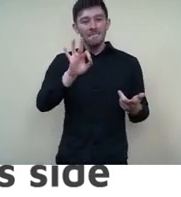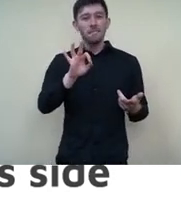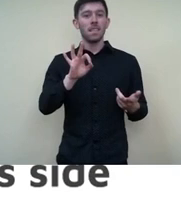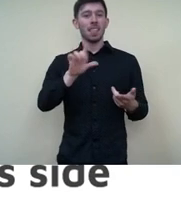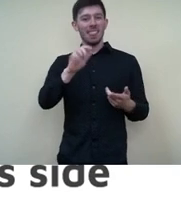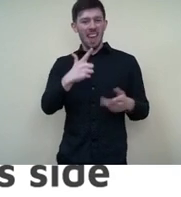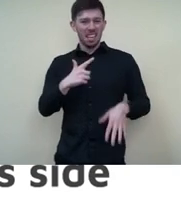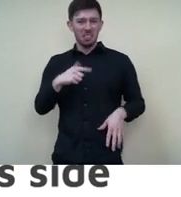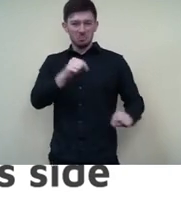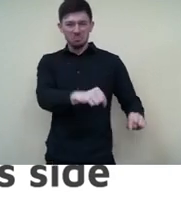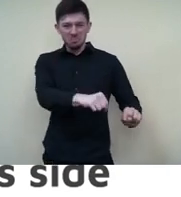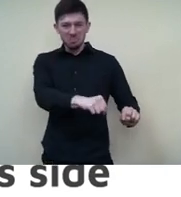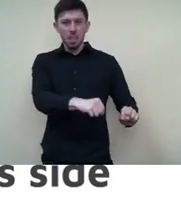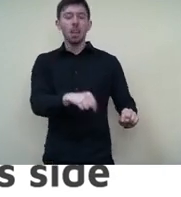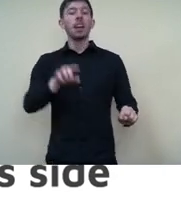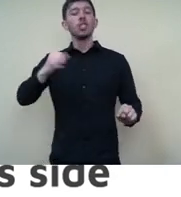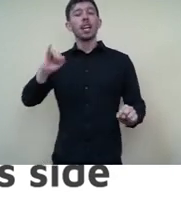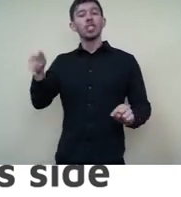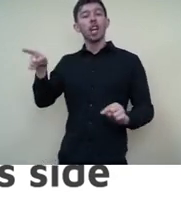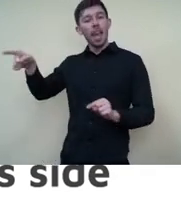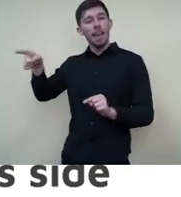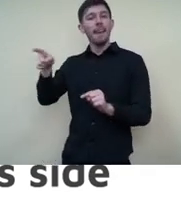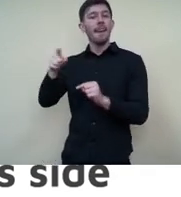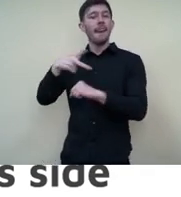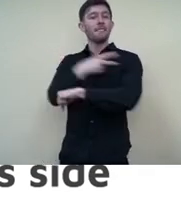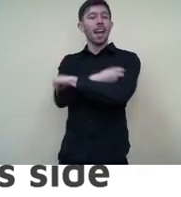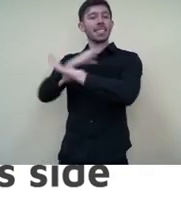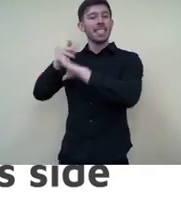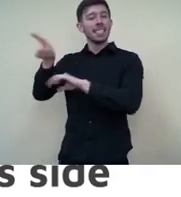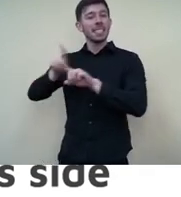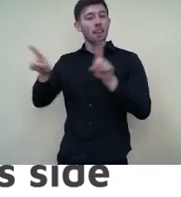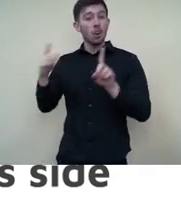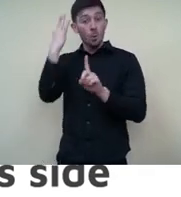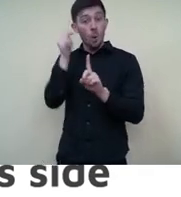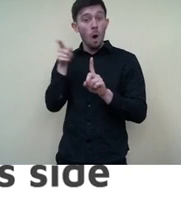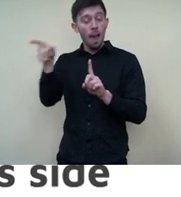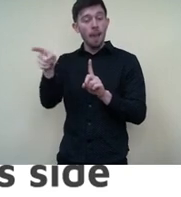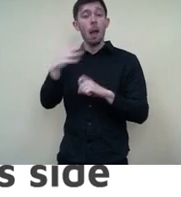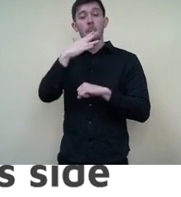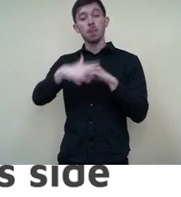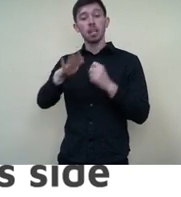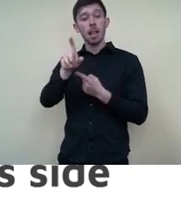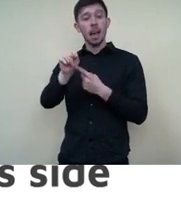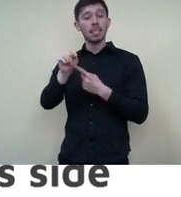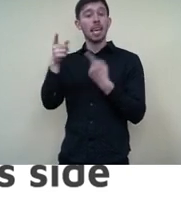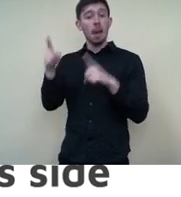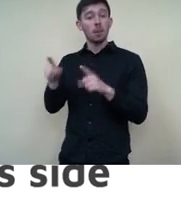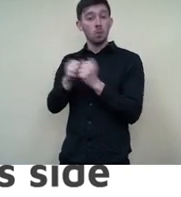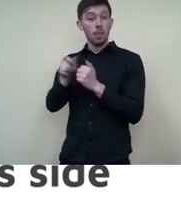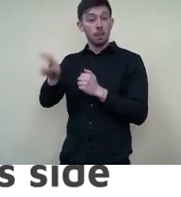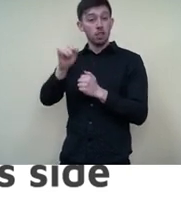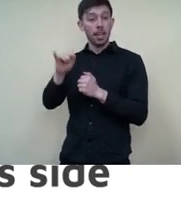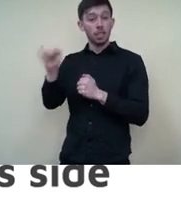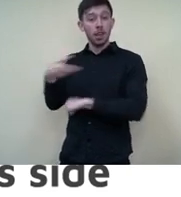leg. The J&J vaccine is slightly different because the blood clotting that comes there, or has been shown to be resulting from the J&J